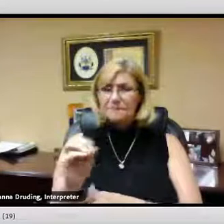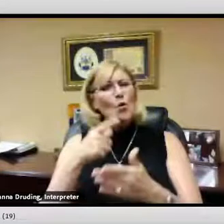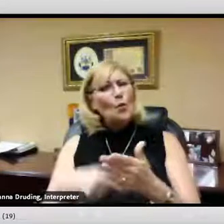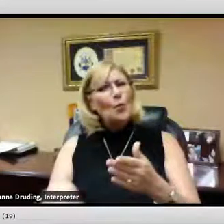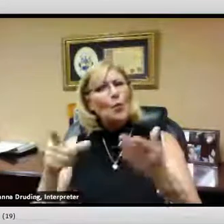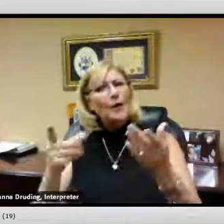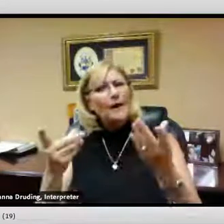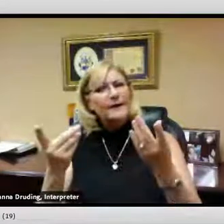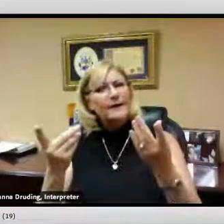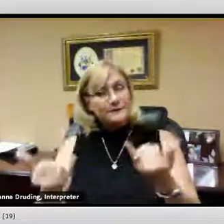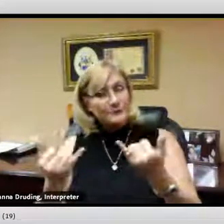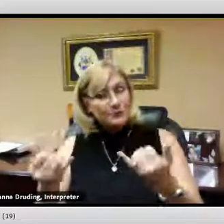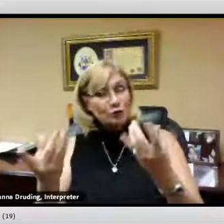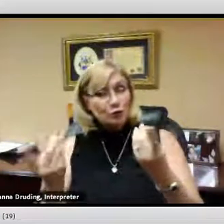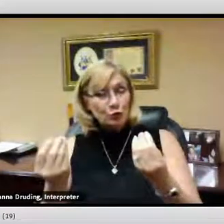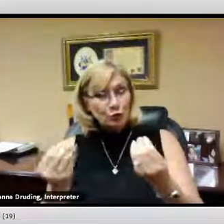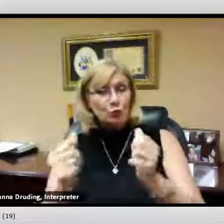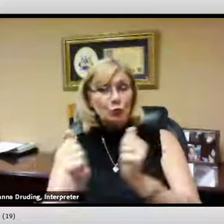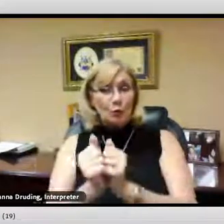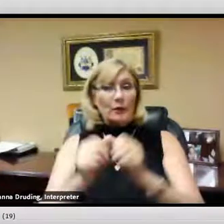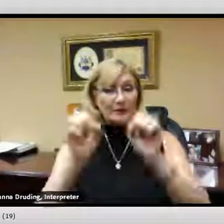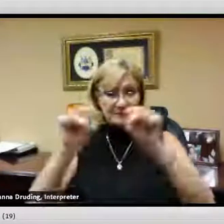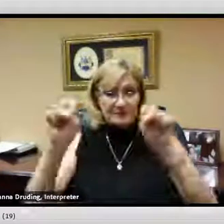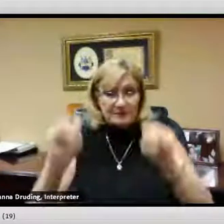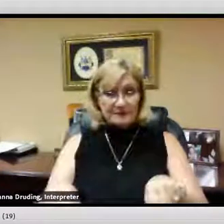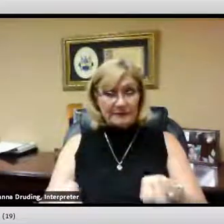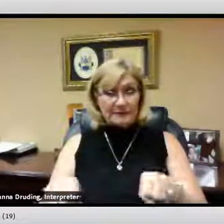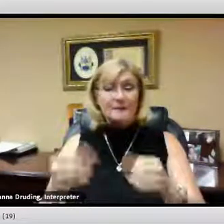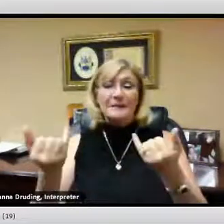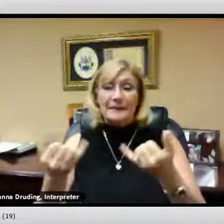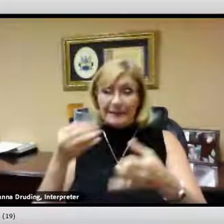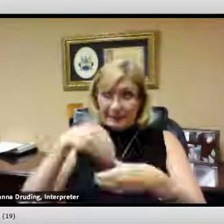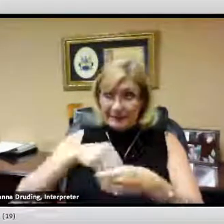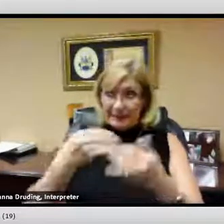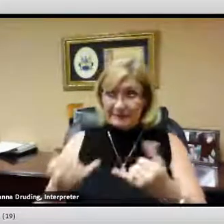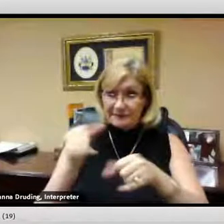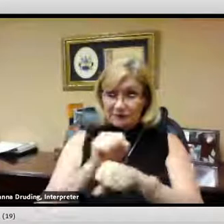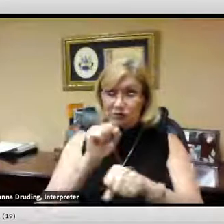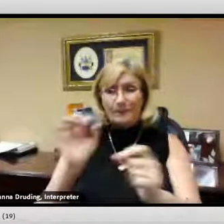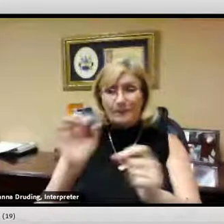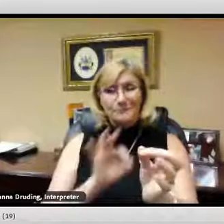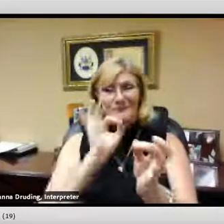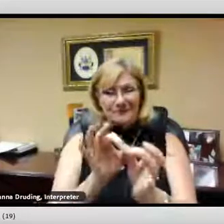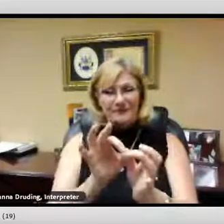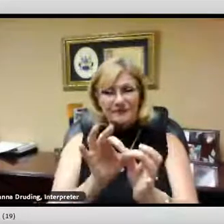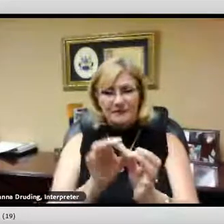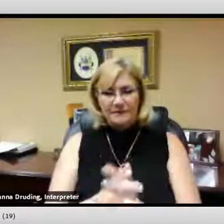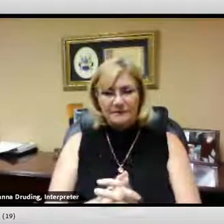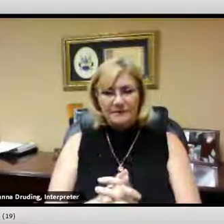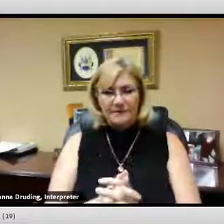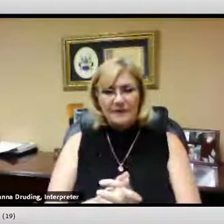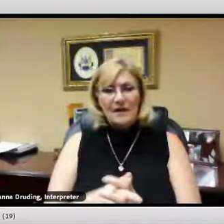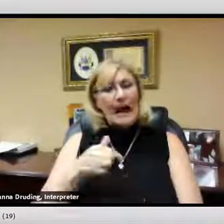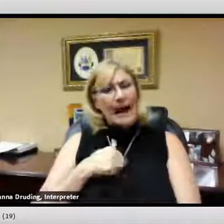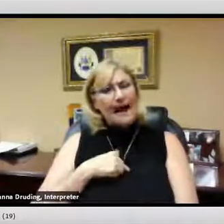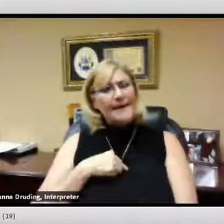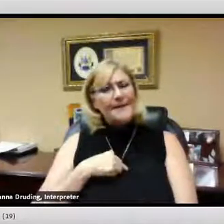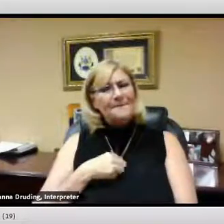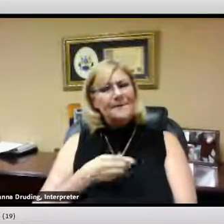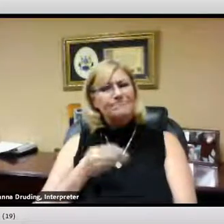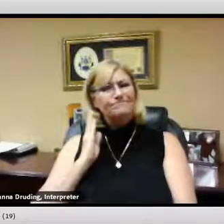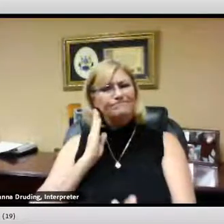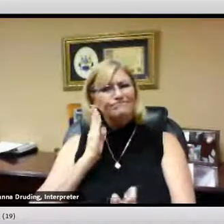what I currently do and what I've done with systems in this job specifically, I am the